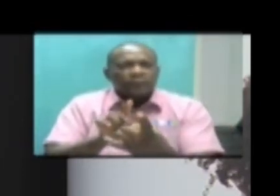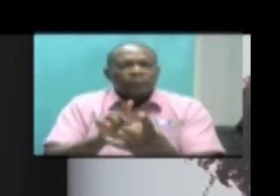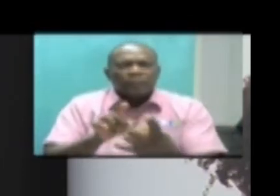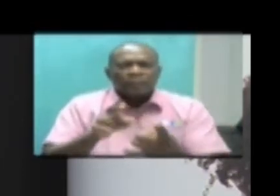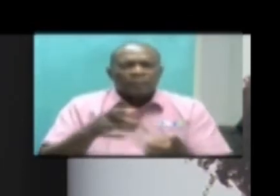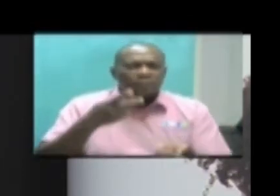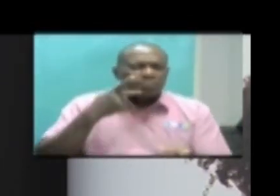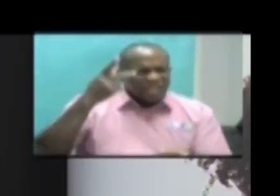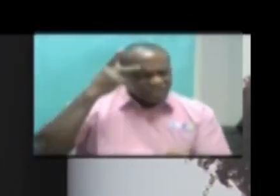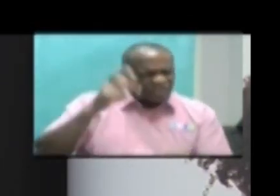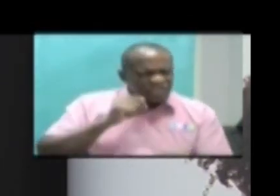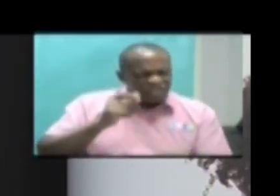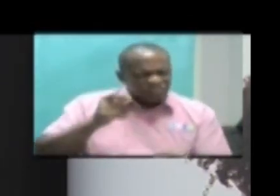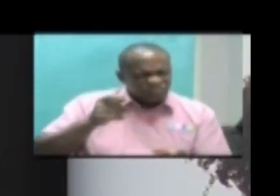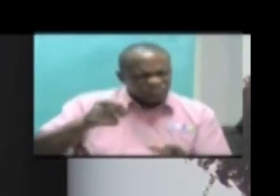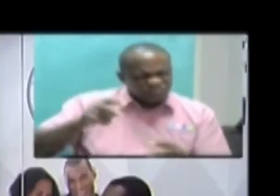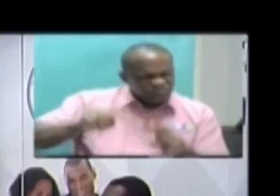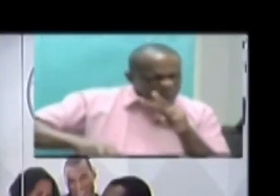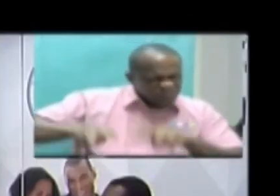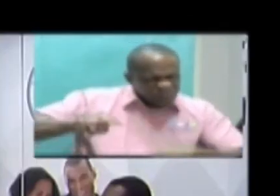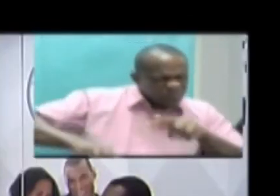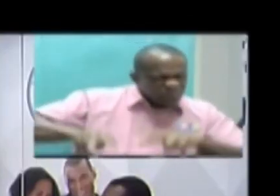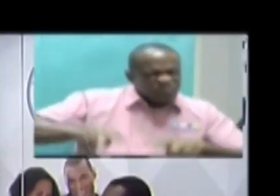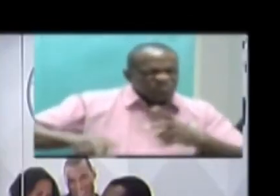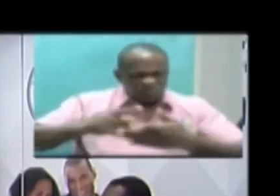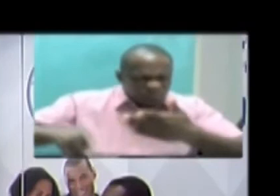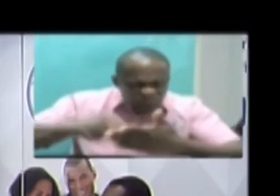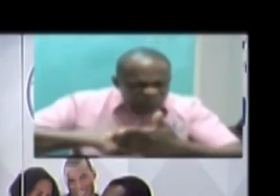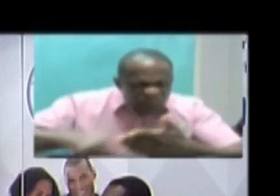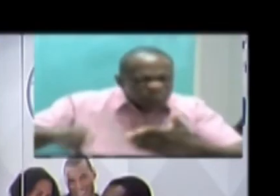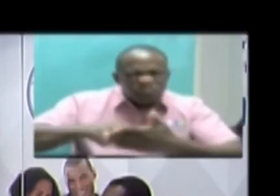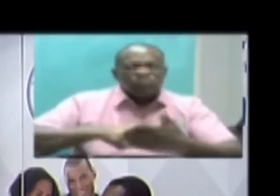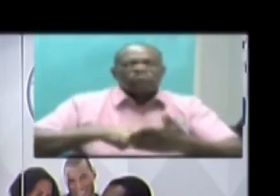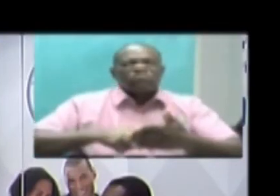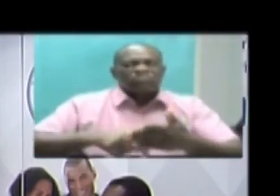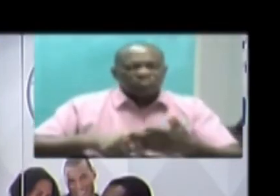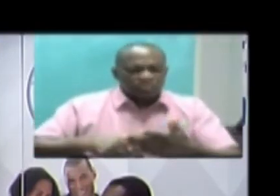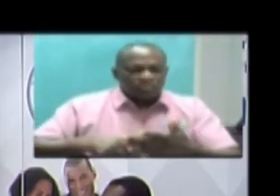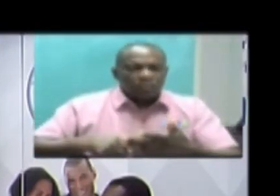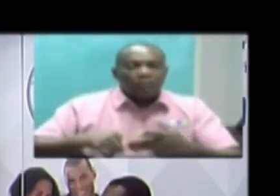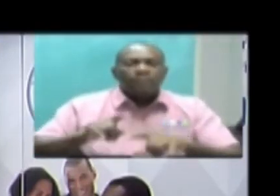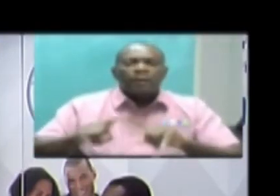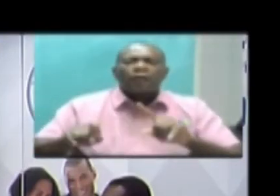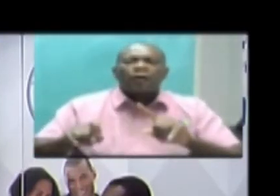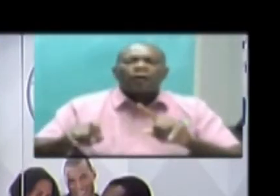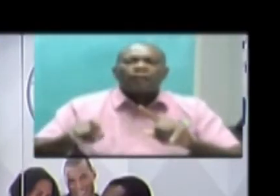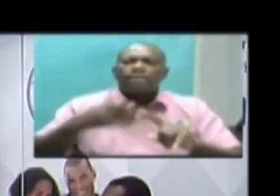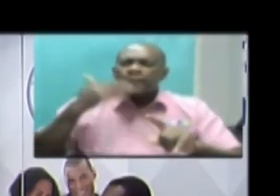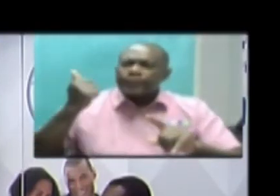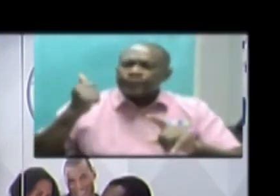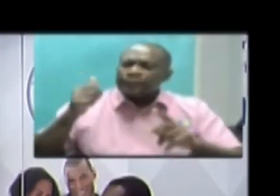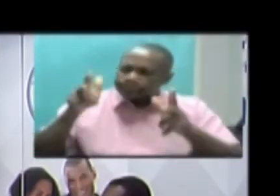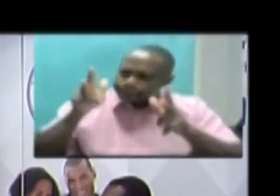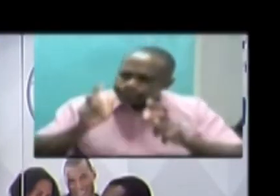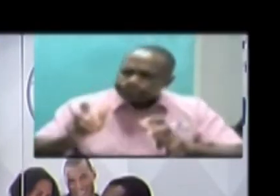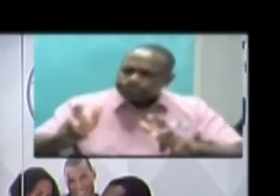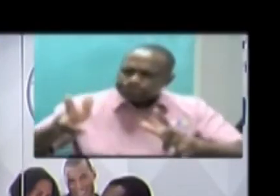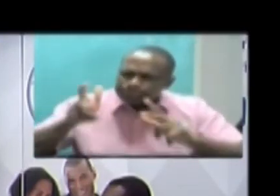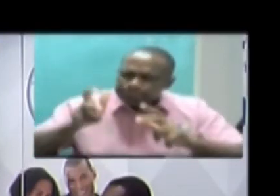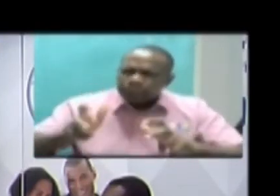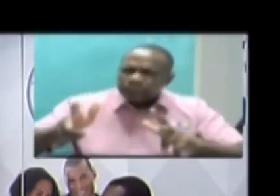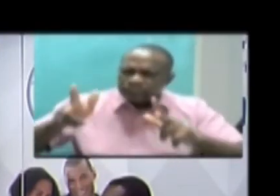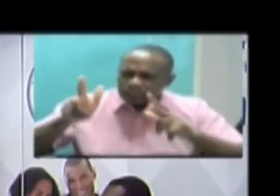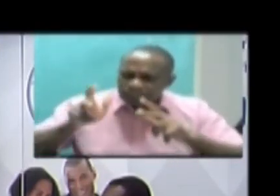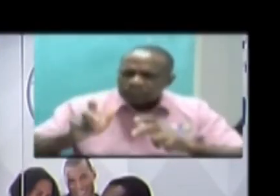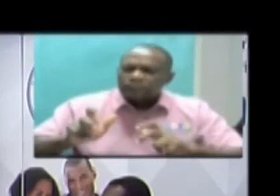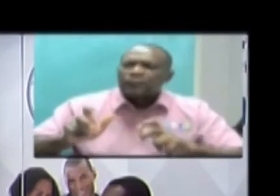and, as it were, cajoling and correcting, but rather listening and as it,